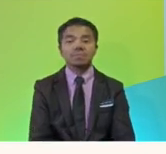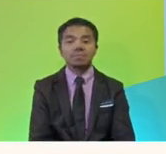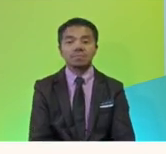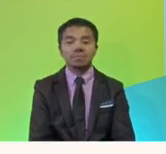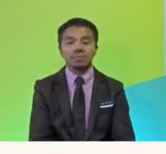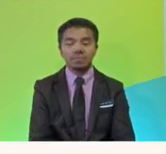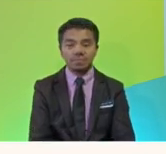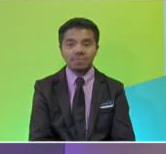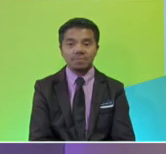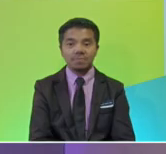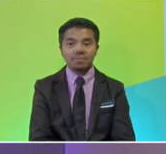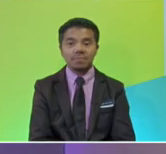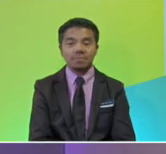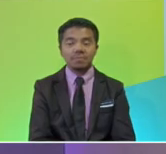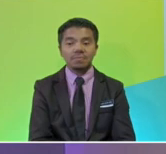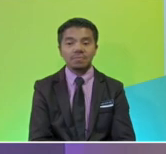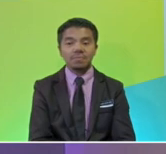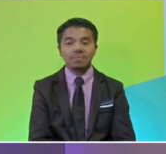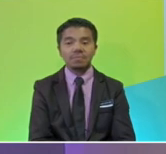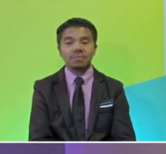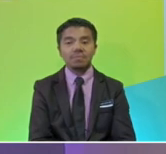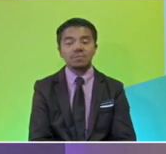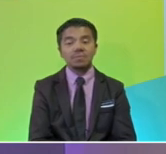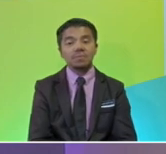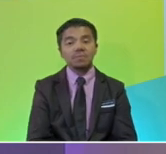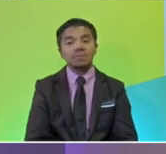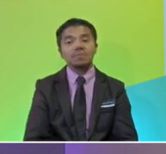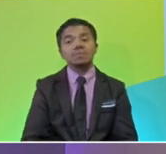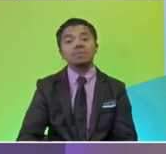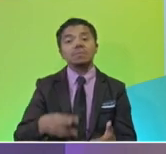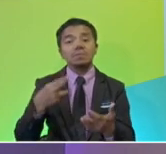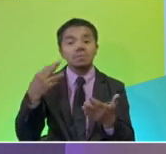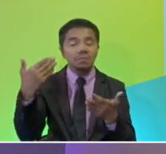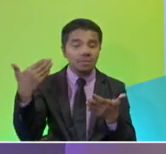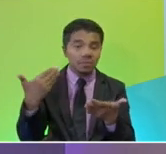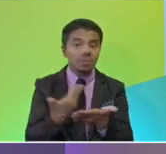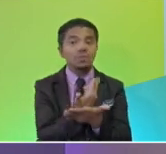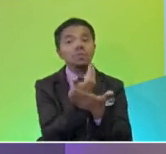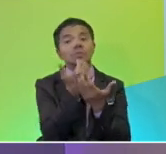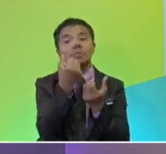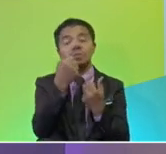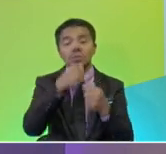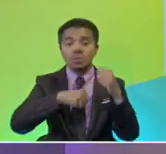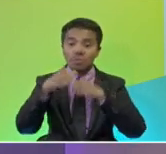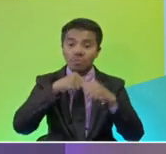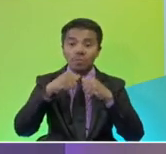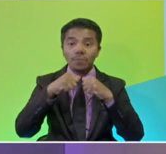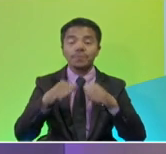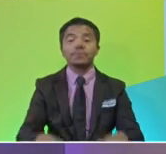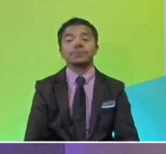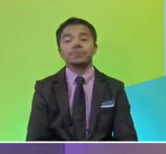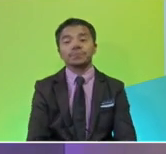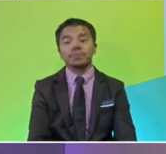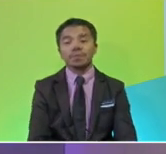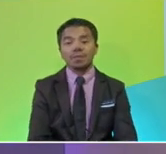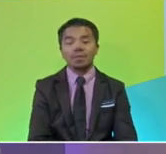going to happen. Yeah. And then new sport soon. Okay. Once you have understand the task, then we are going